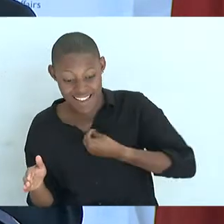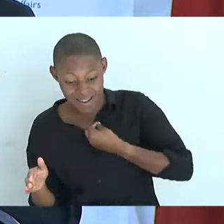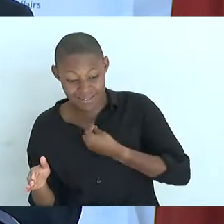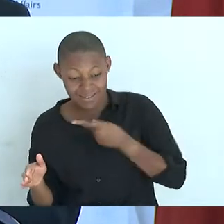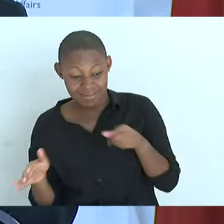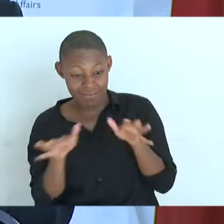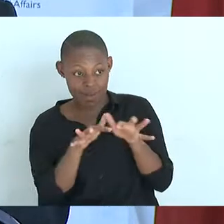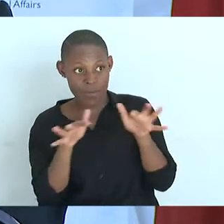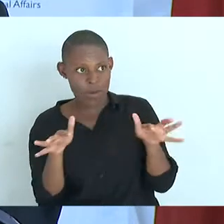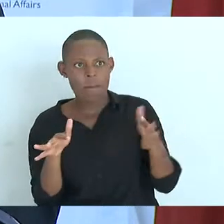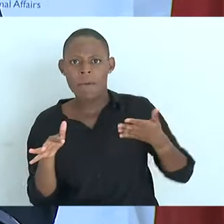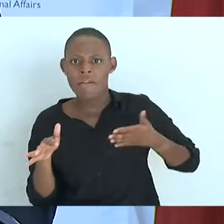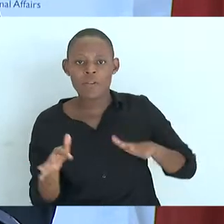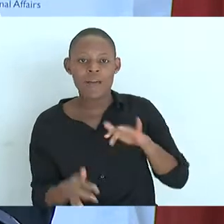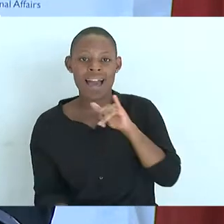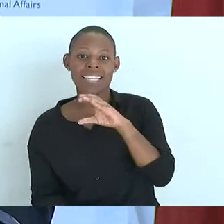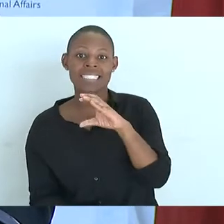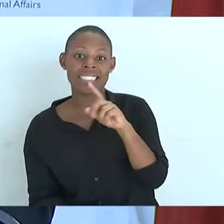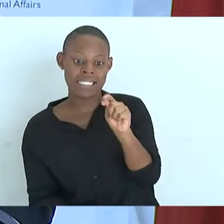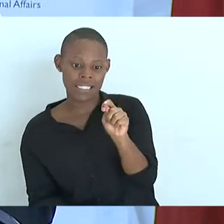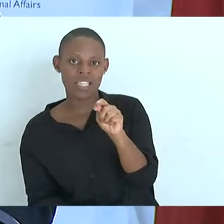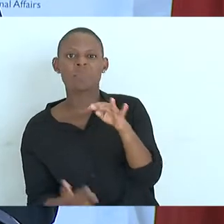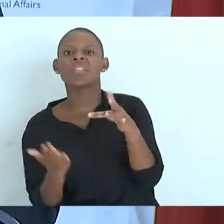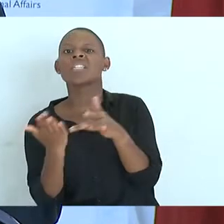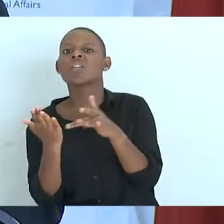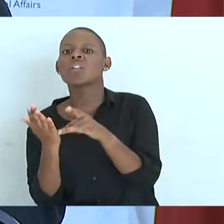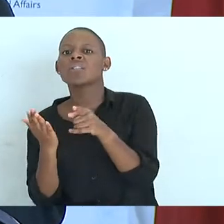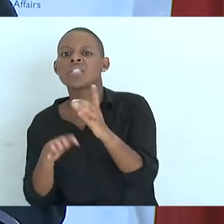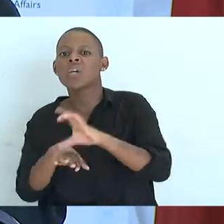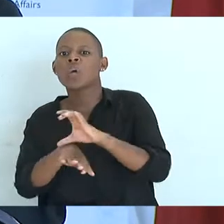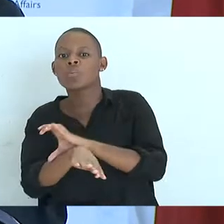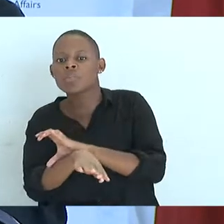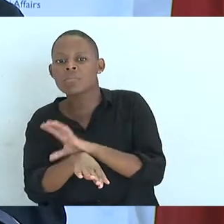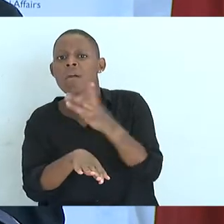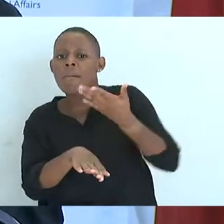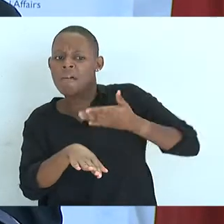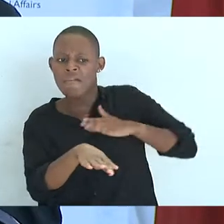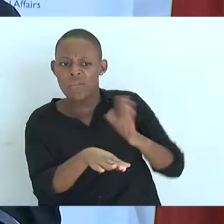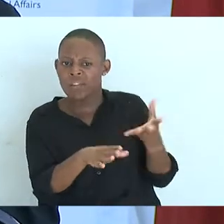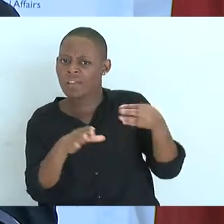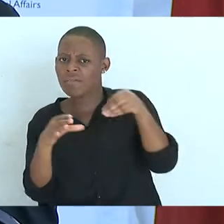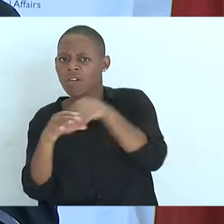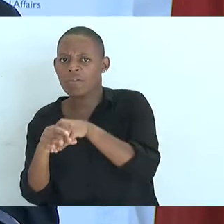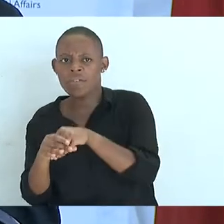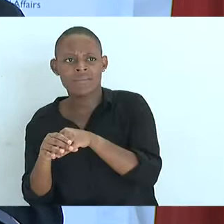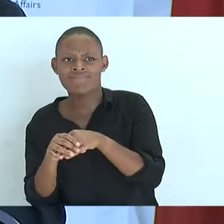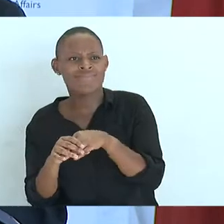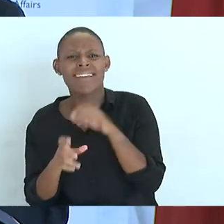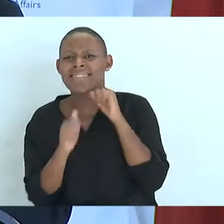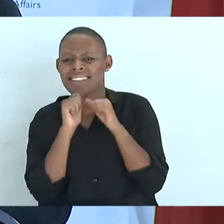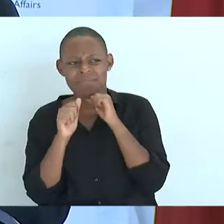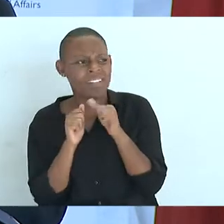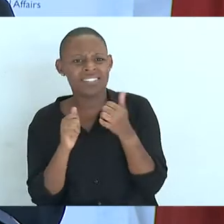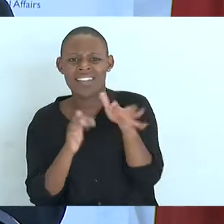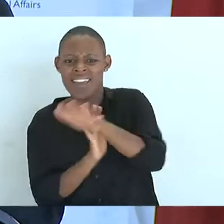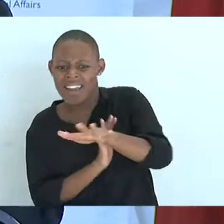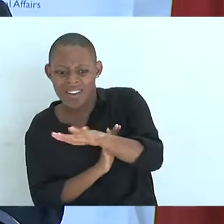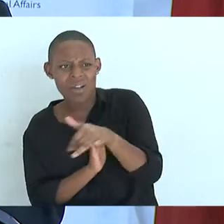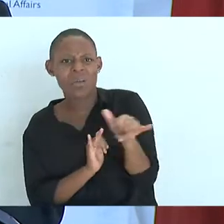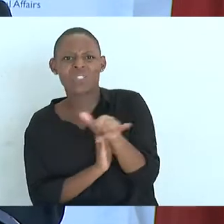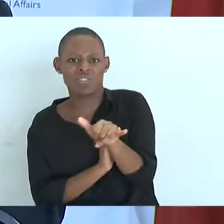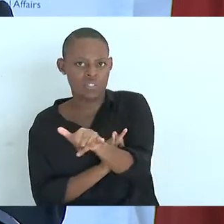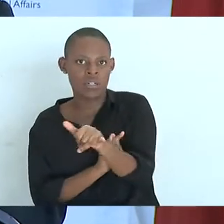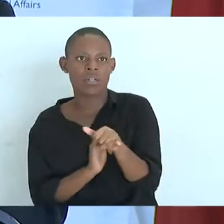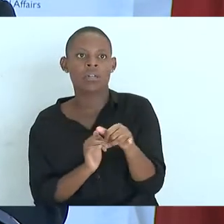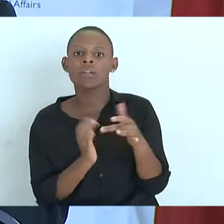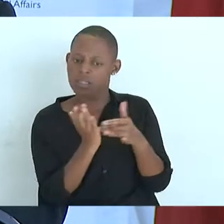involved in the ICT sector. And today, it doesn't matter where you are to be involved in the field of